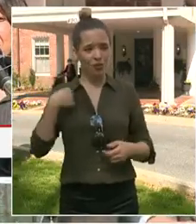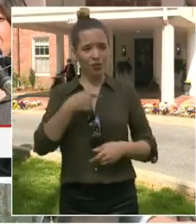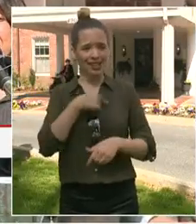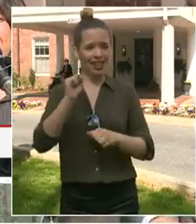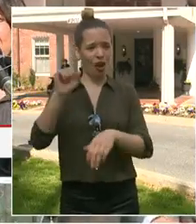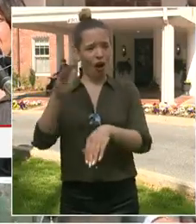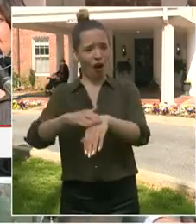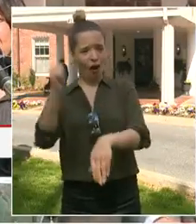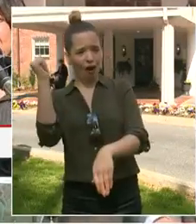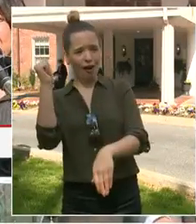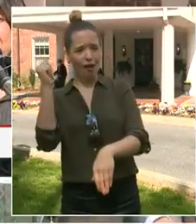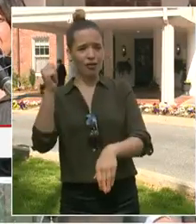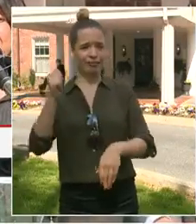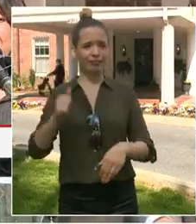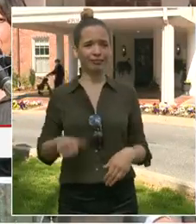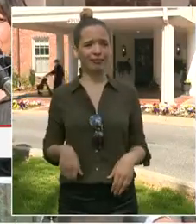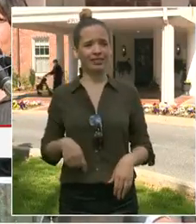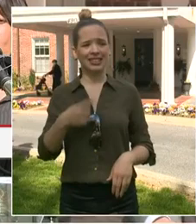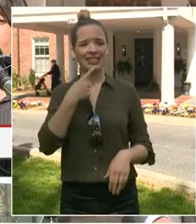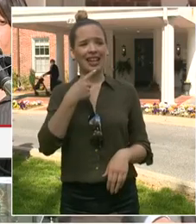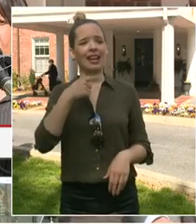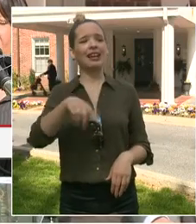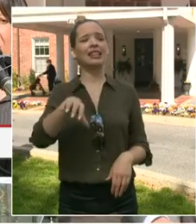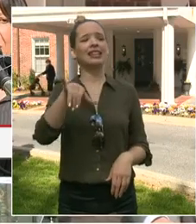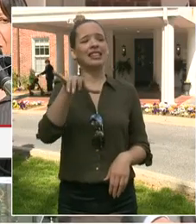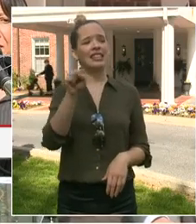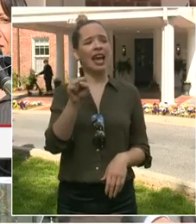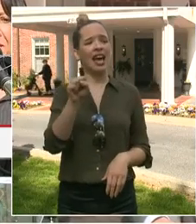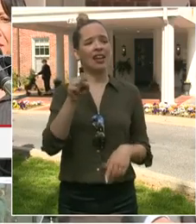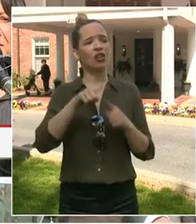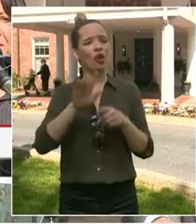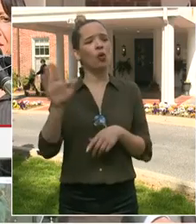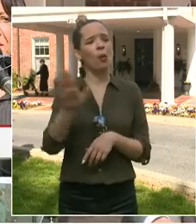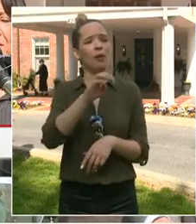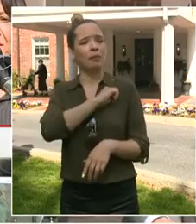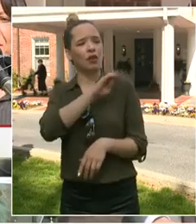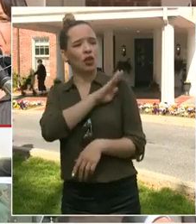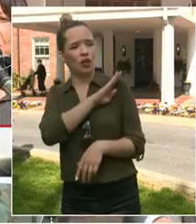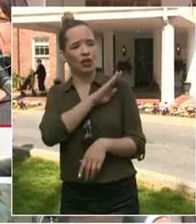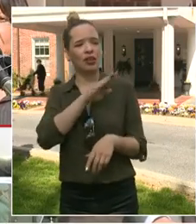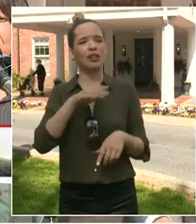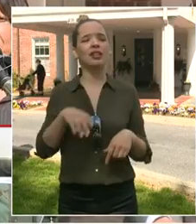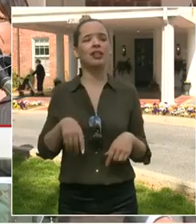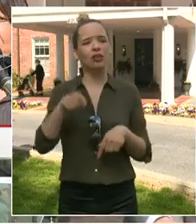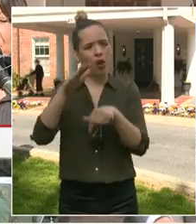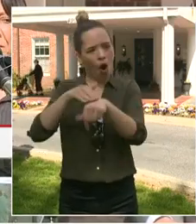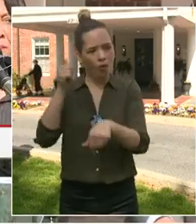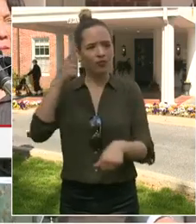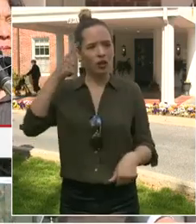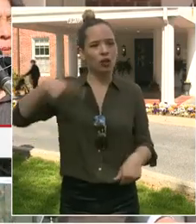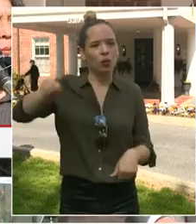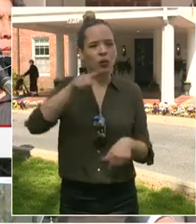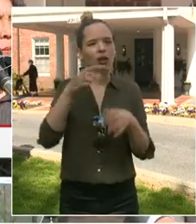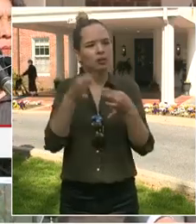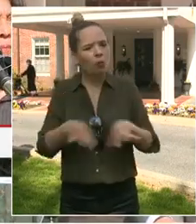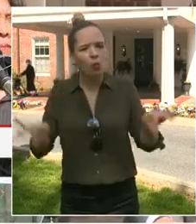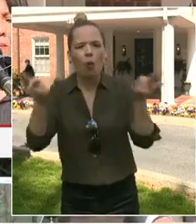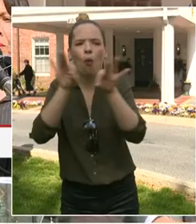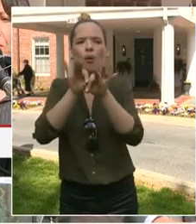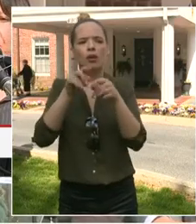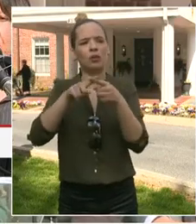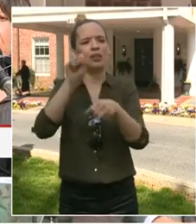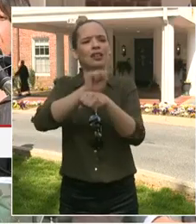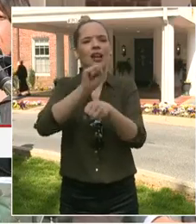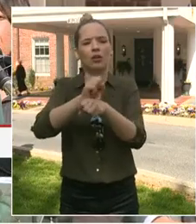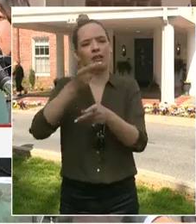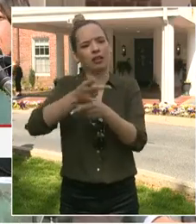yes when their mayor called on them for a very important job in keeping DC seniors